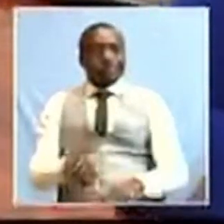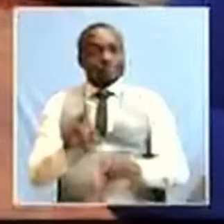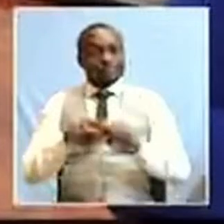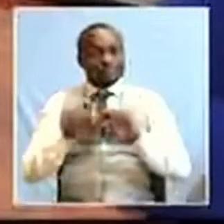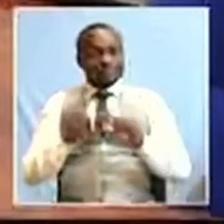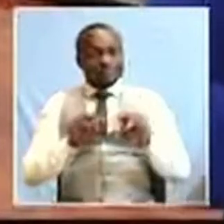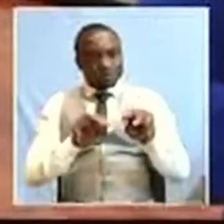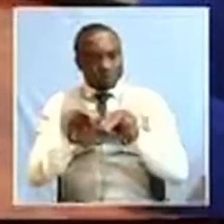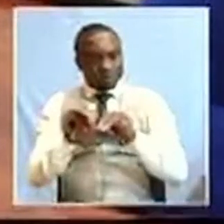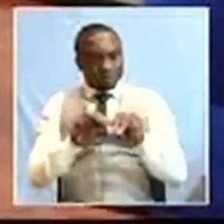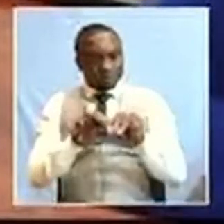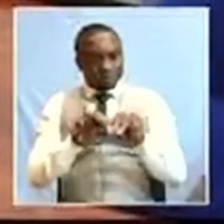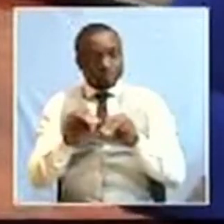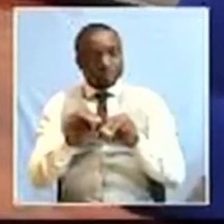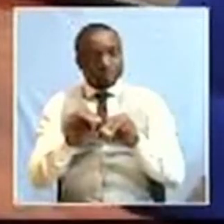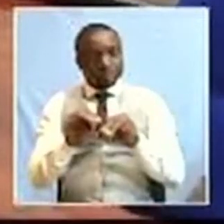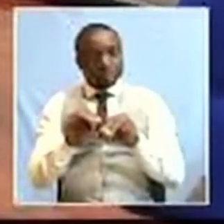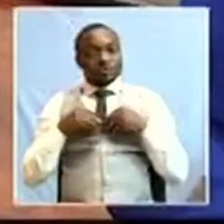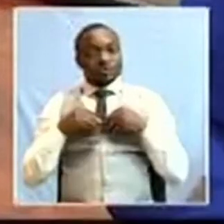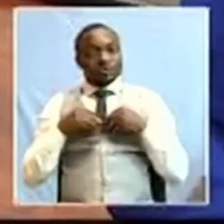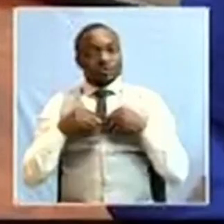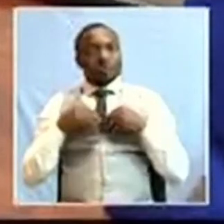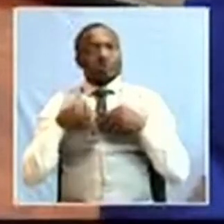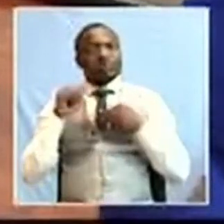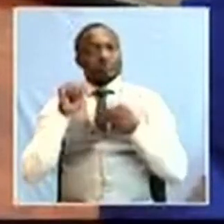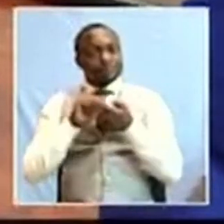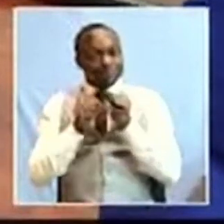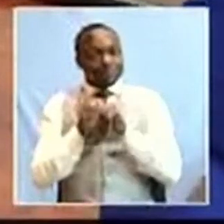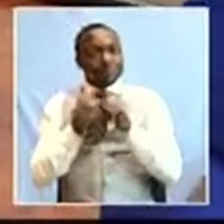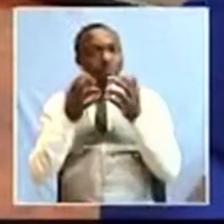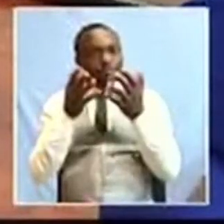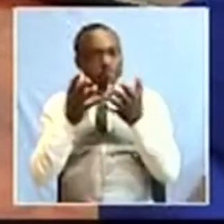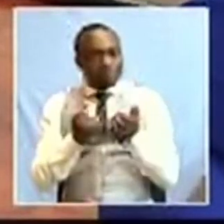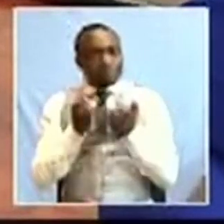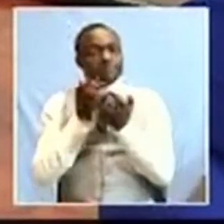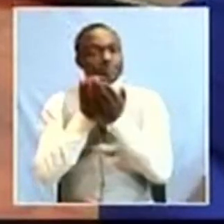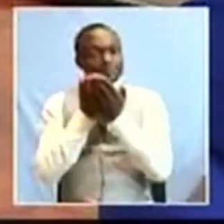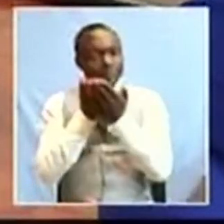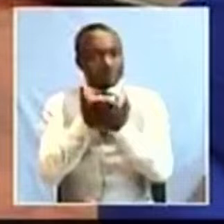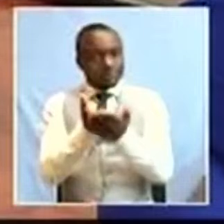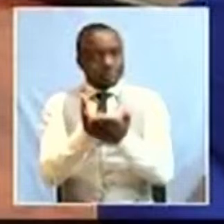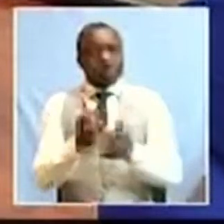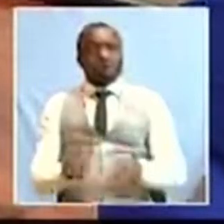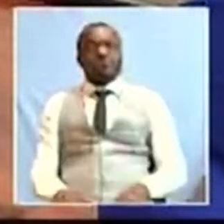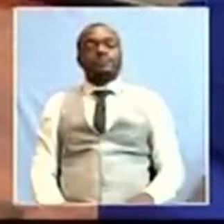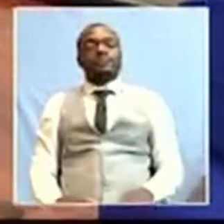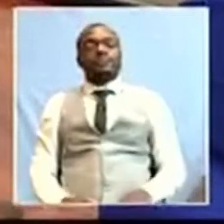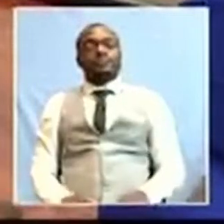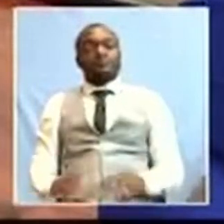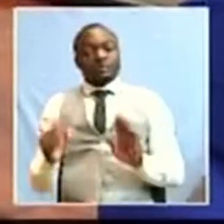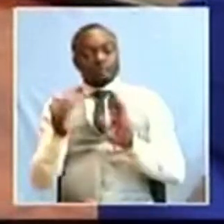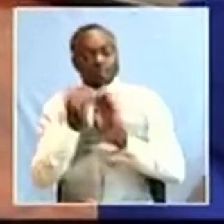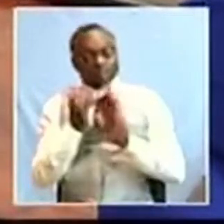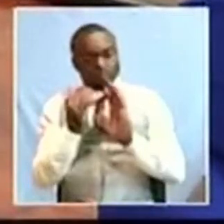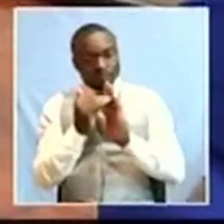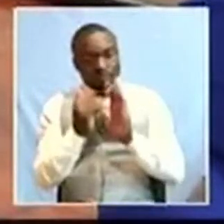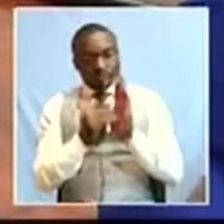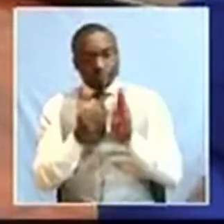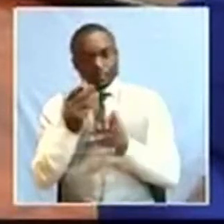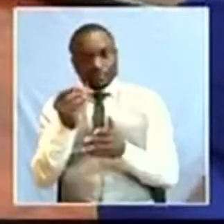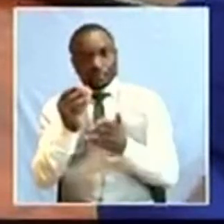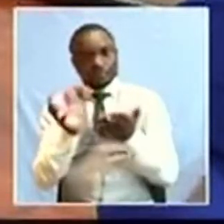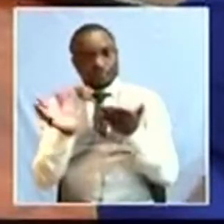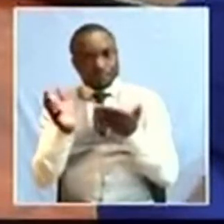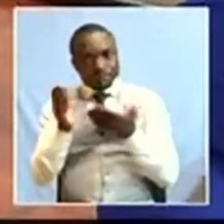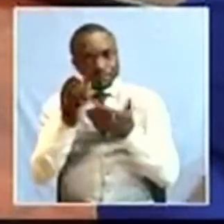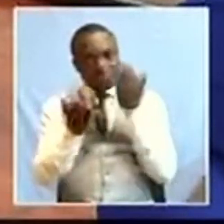Chair, management acknowledges the query and wishes to submit that the following revenue collection